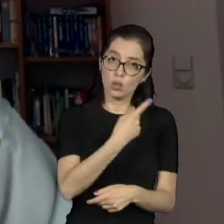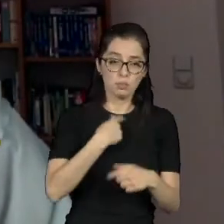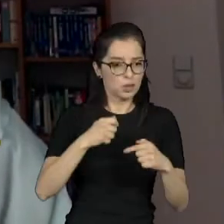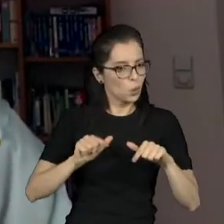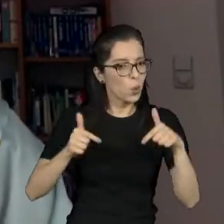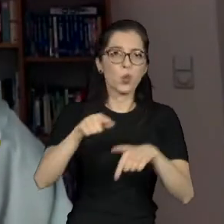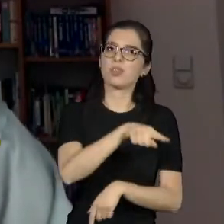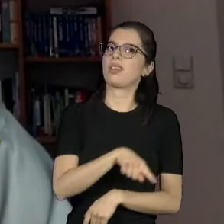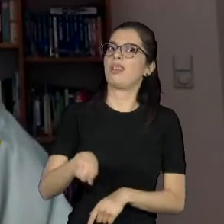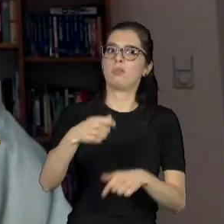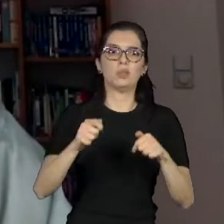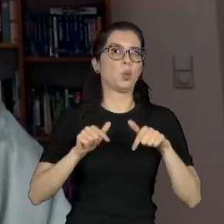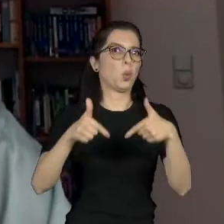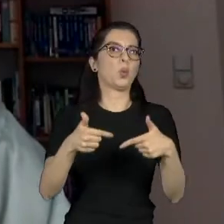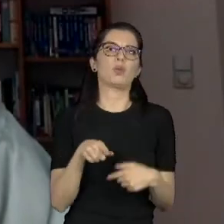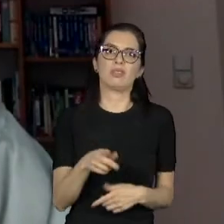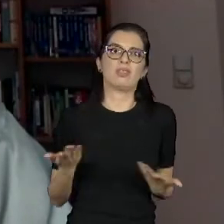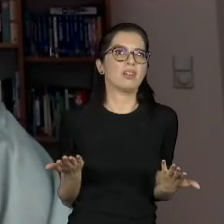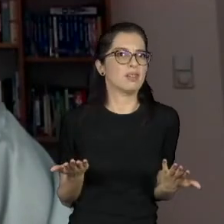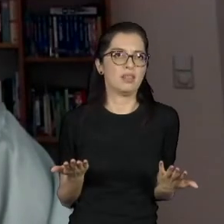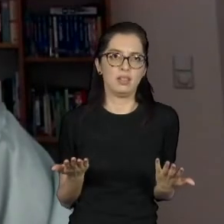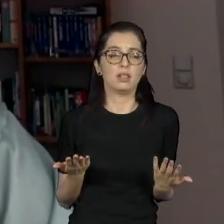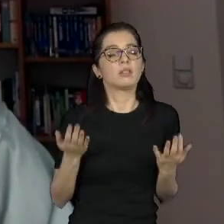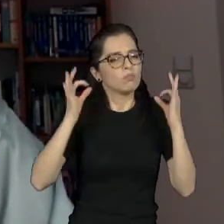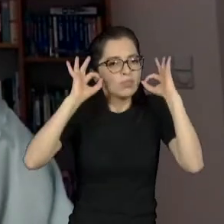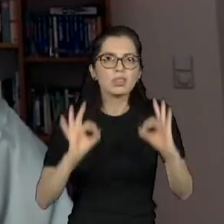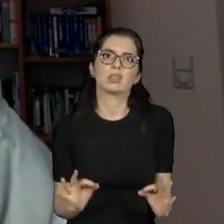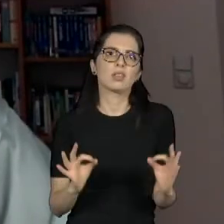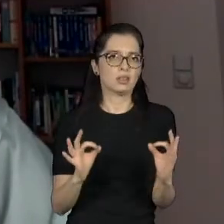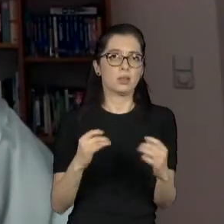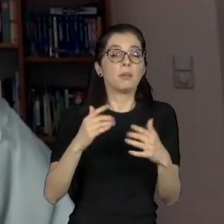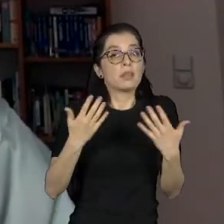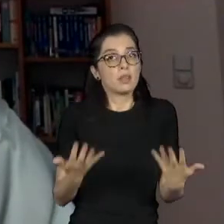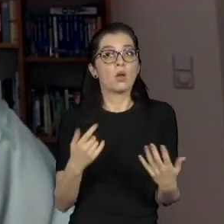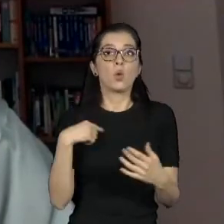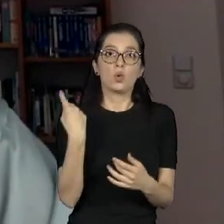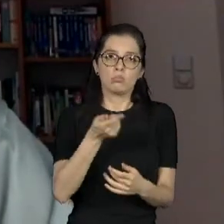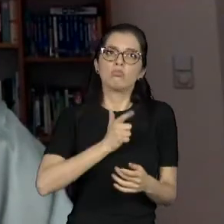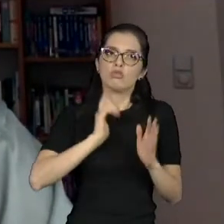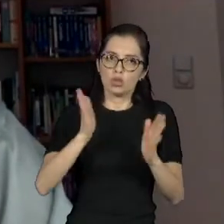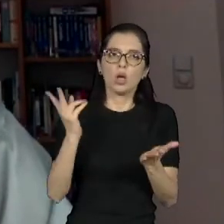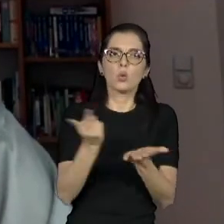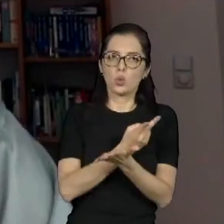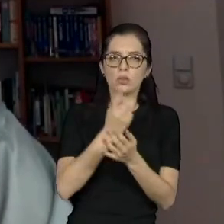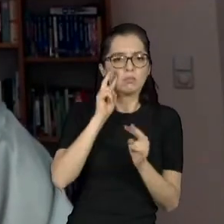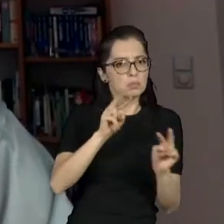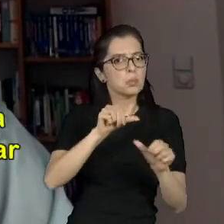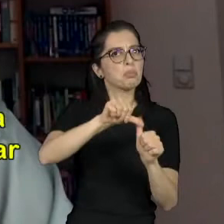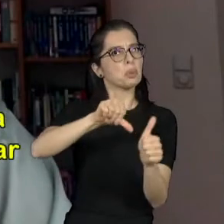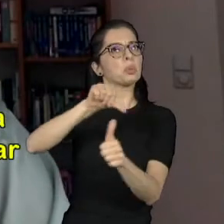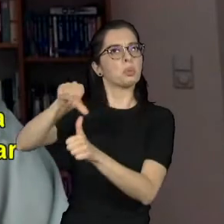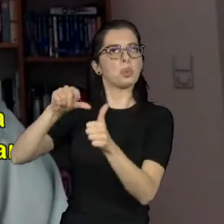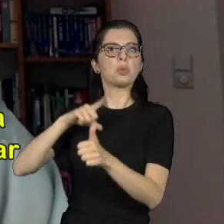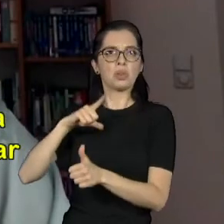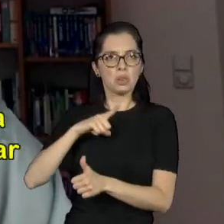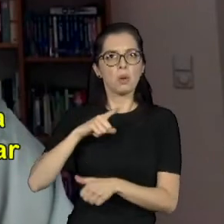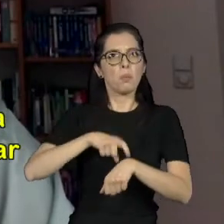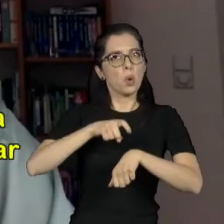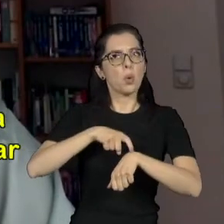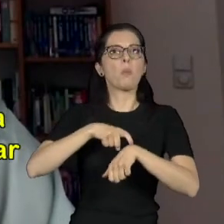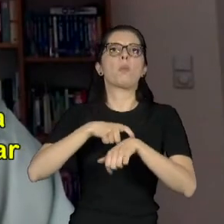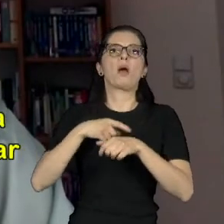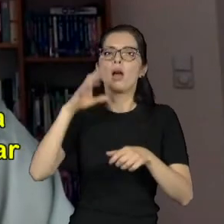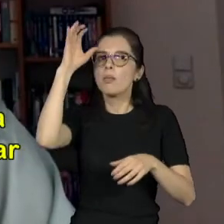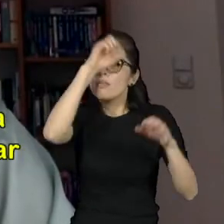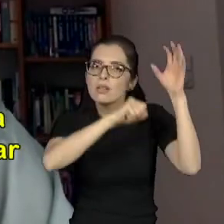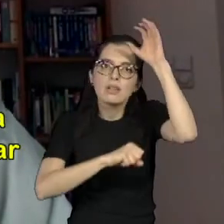kind of engagement for sure. So yes, there have been changes. We've had to adapt. I think